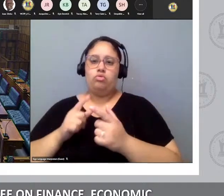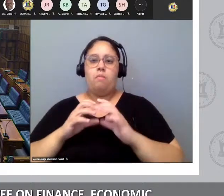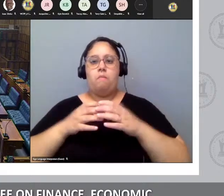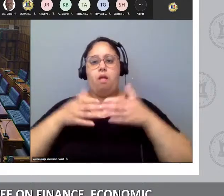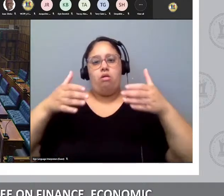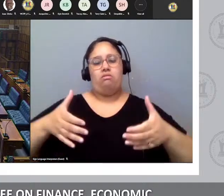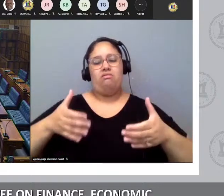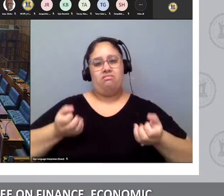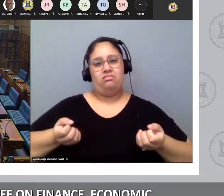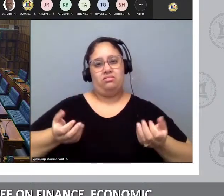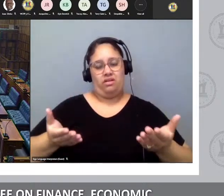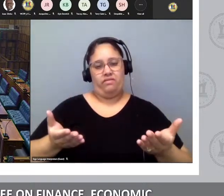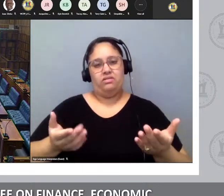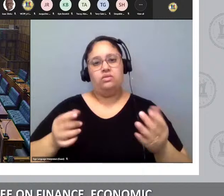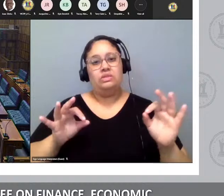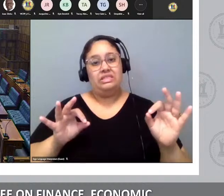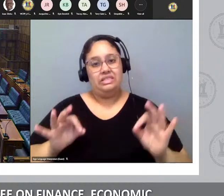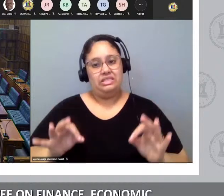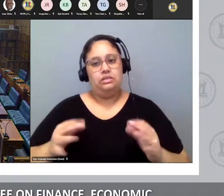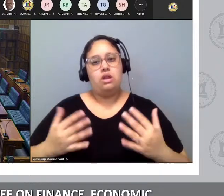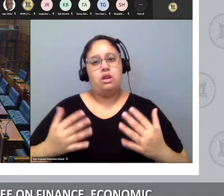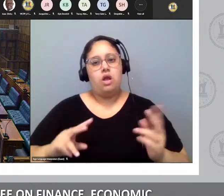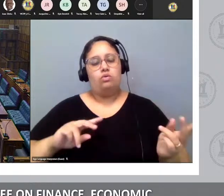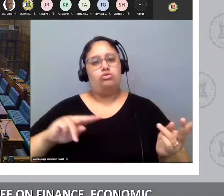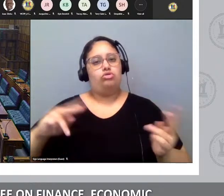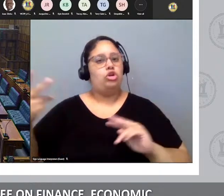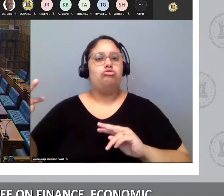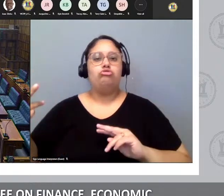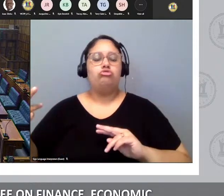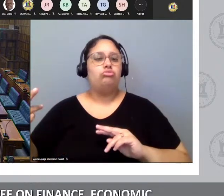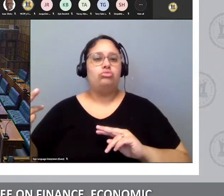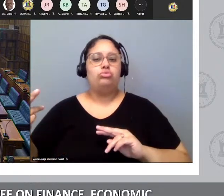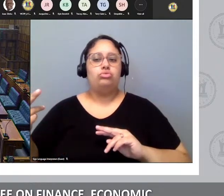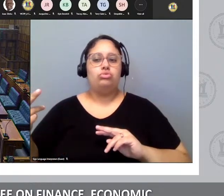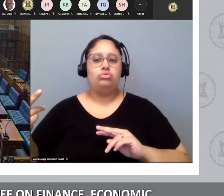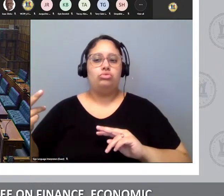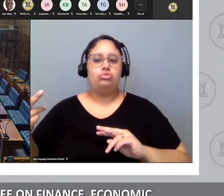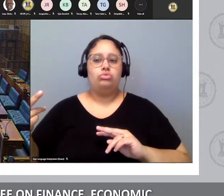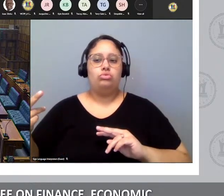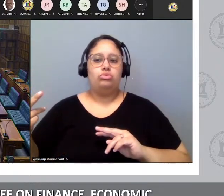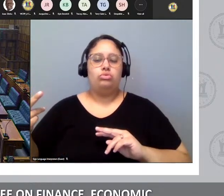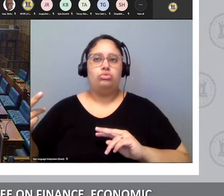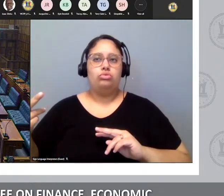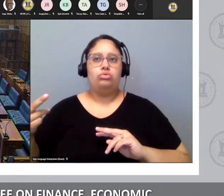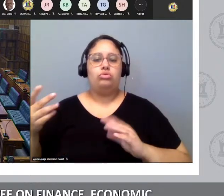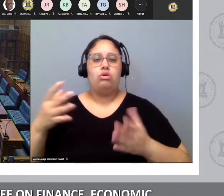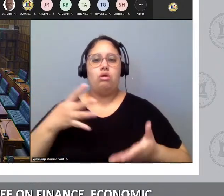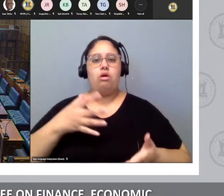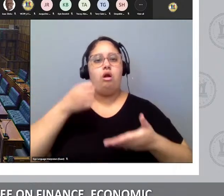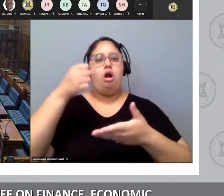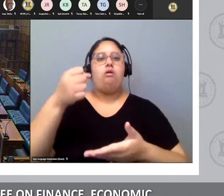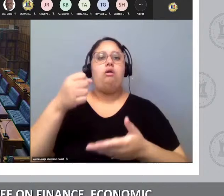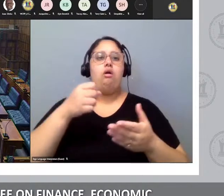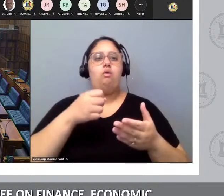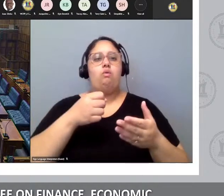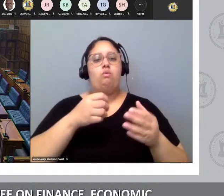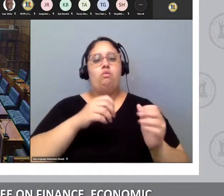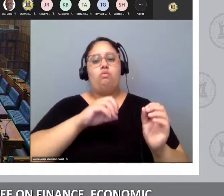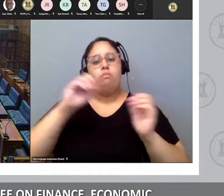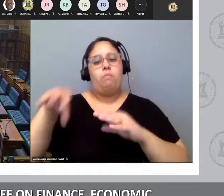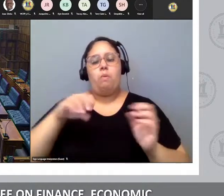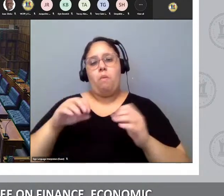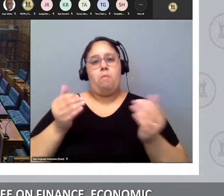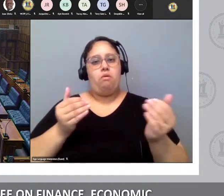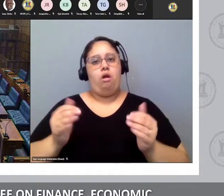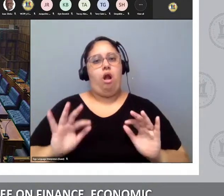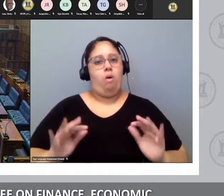servicing okay so that fundamentally shifted in terms of uh cargo uh Logistics it